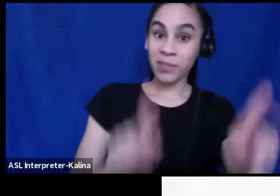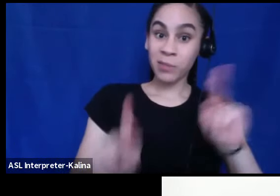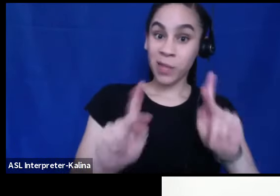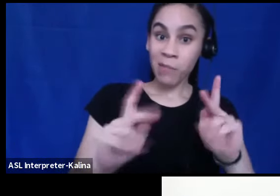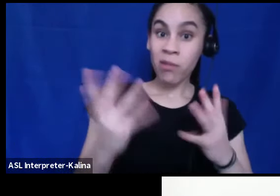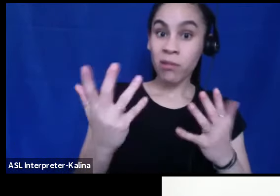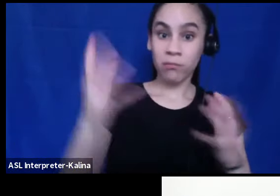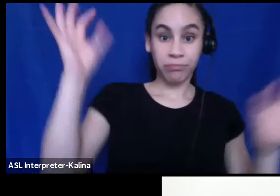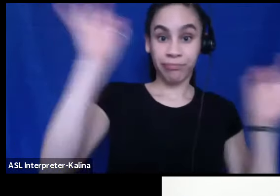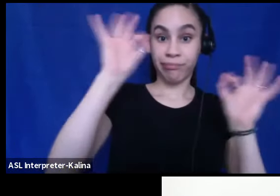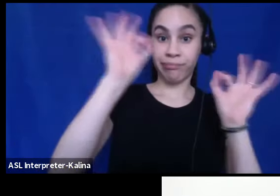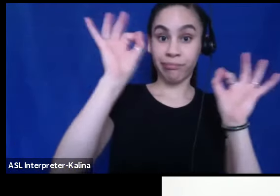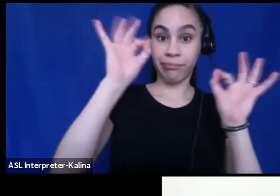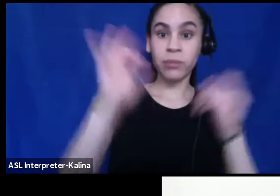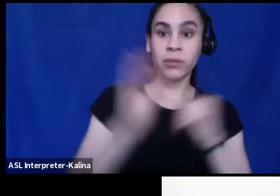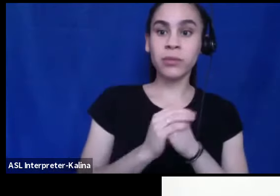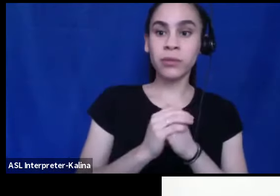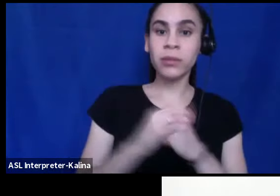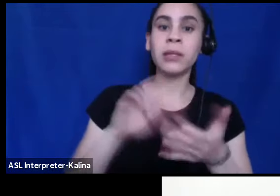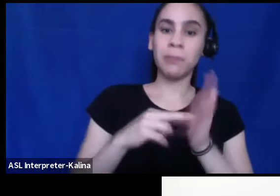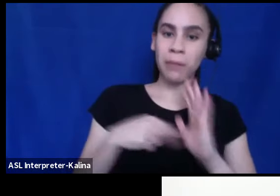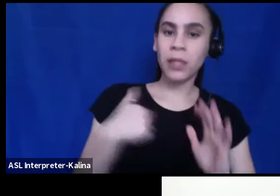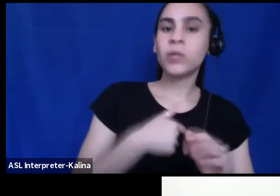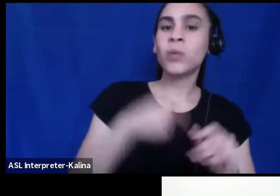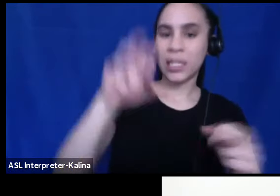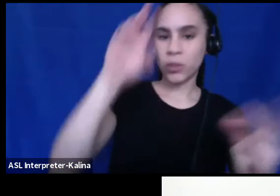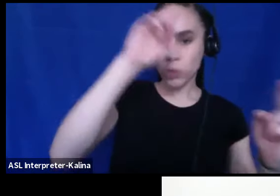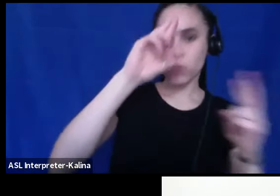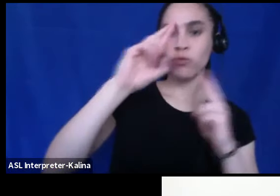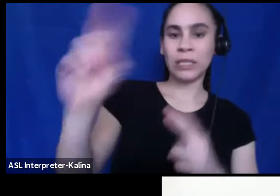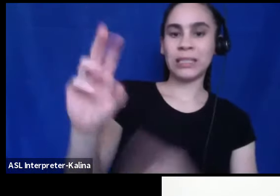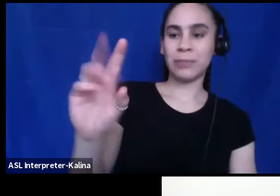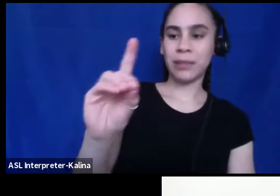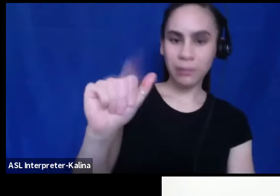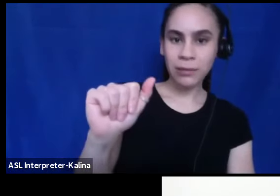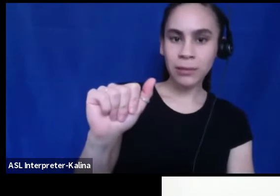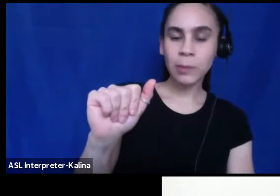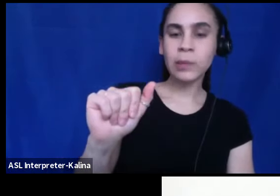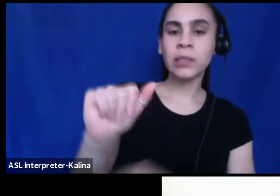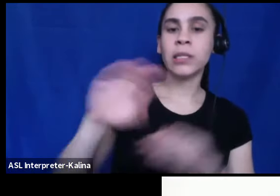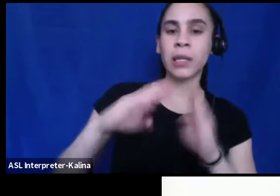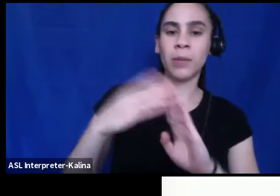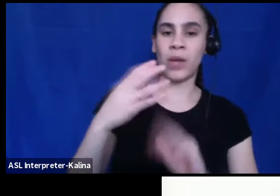anything, we need to also respect the disability community and what we bring to the table.